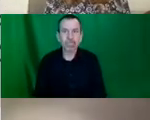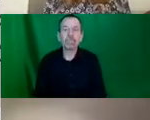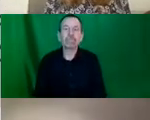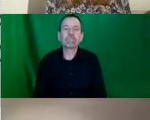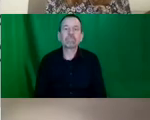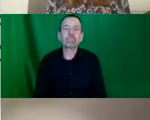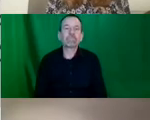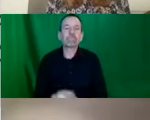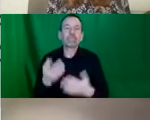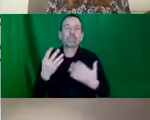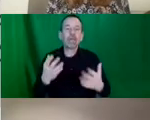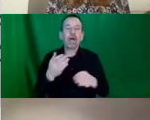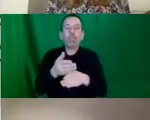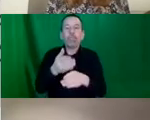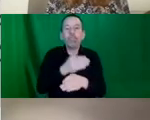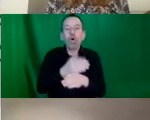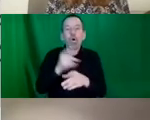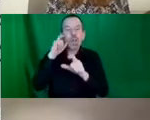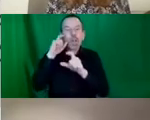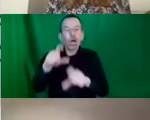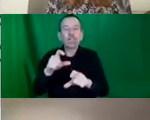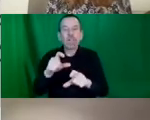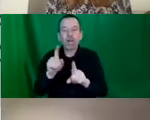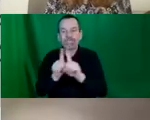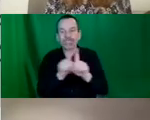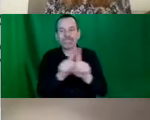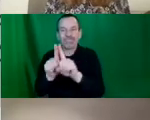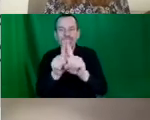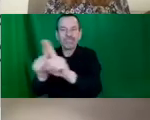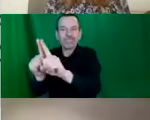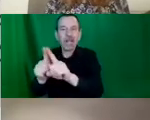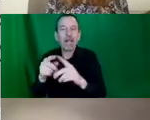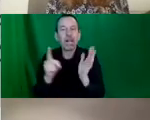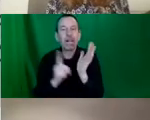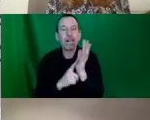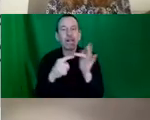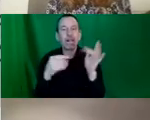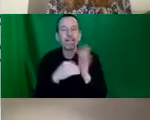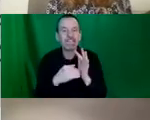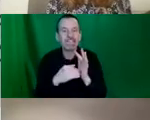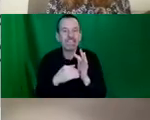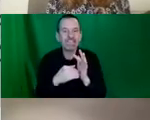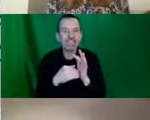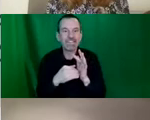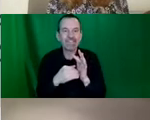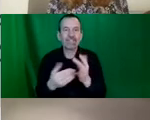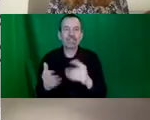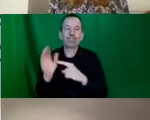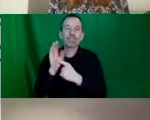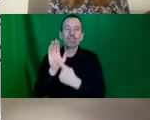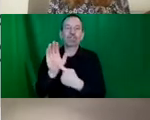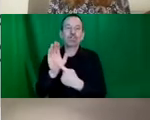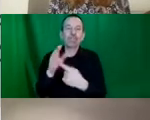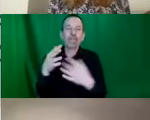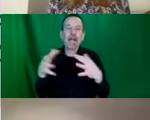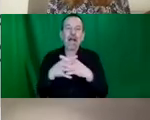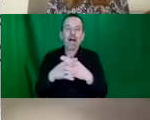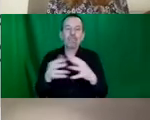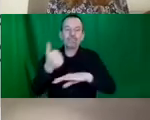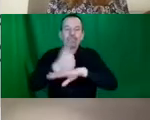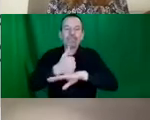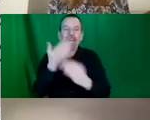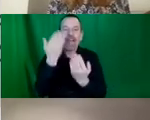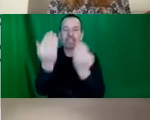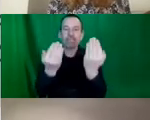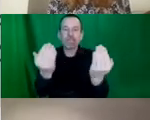Prior to lockdown, I shadowed Liz during the Dean's Door of the Buddhism exhibition, as she condition checked and signed out several large and heavy objects with